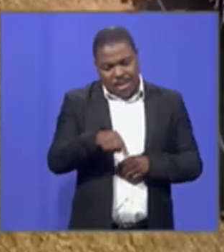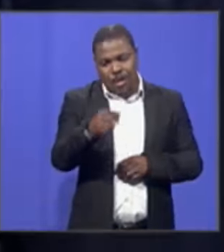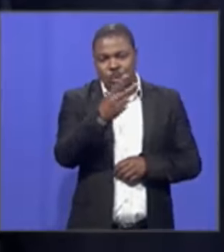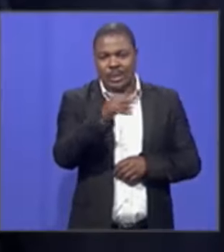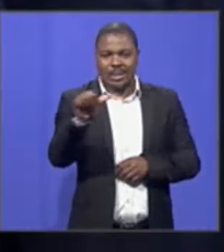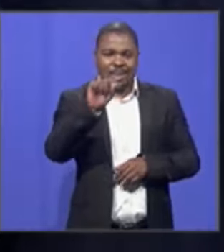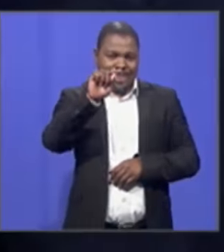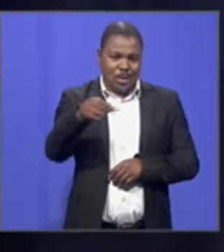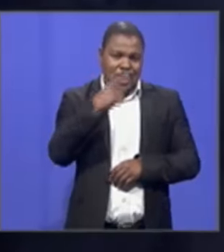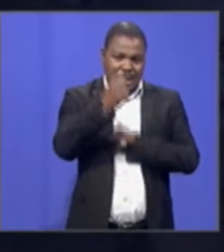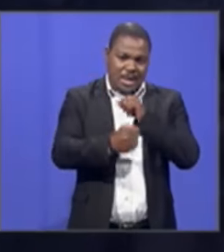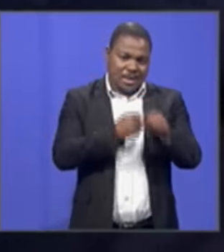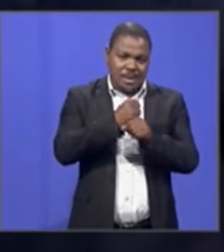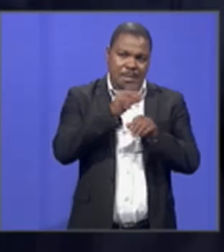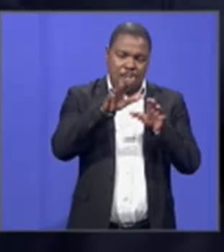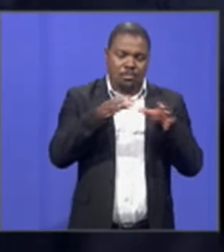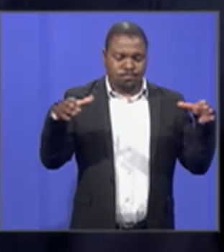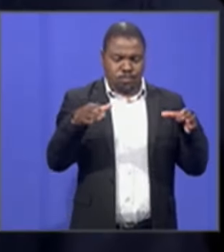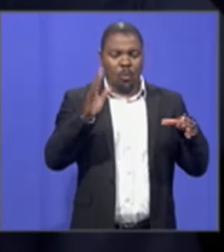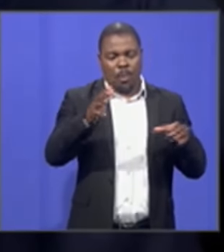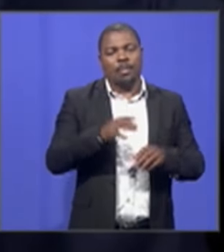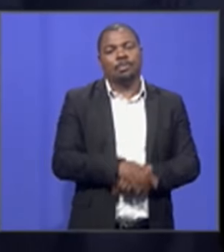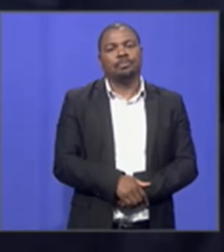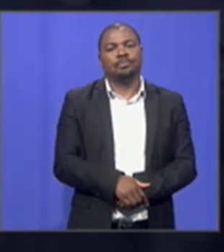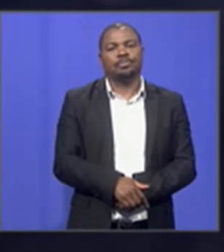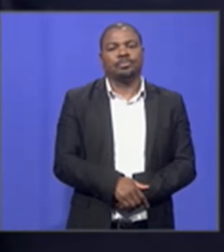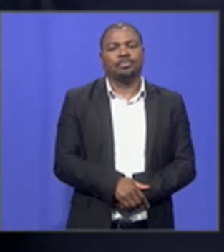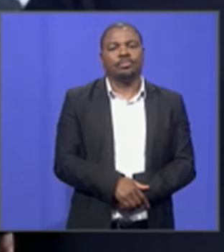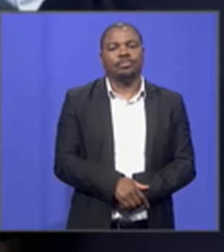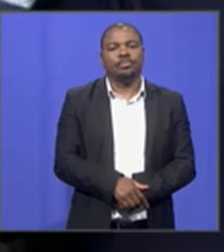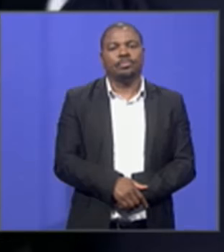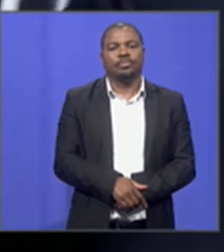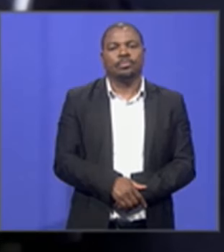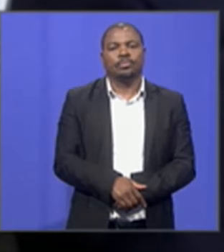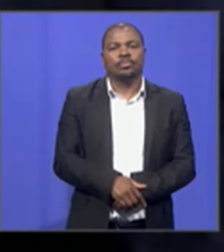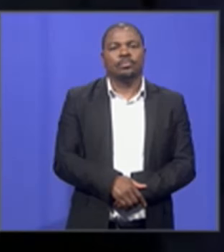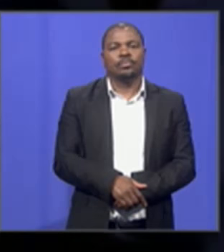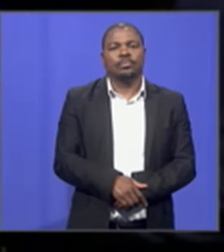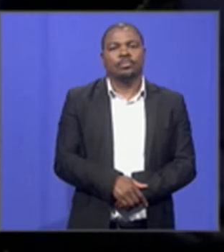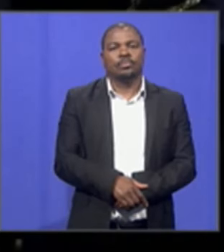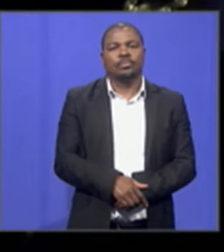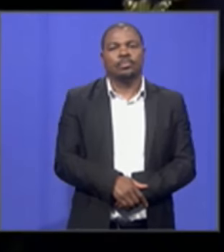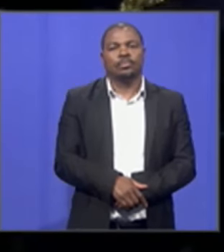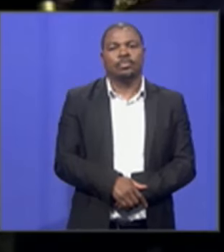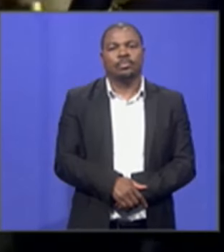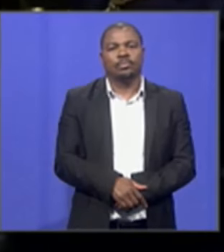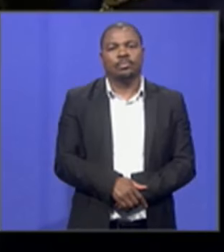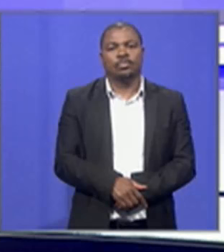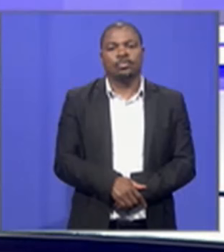26,000 mo ngwageng wo o tlago. Sfiso Ramara wa ditaba tša SABC.